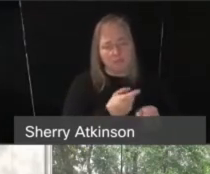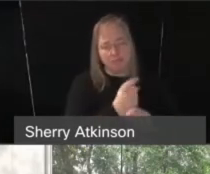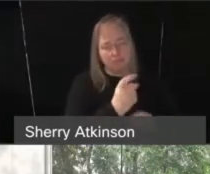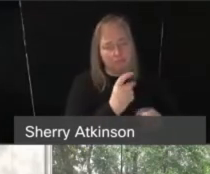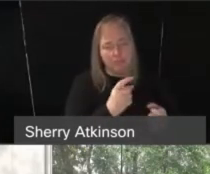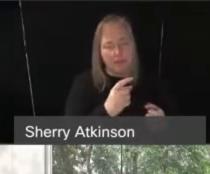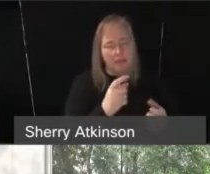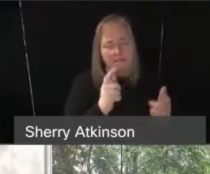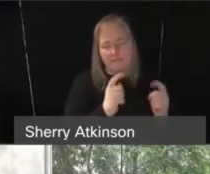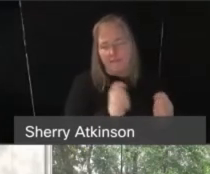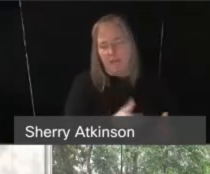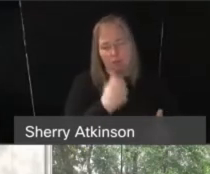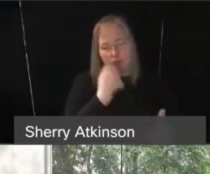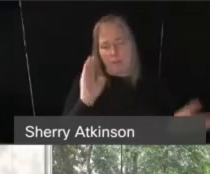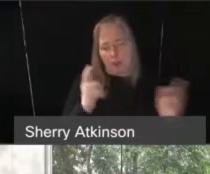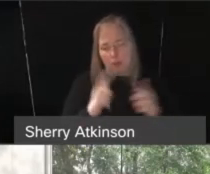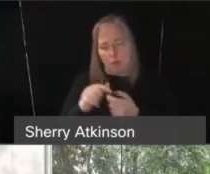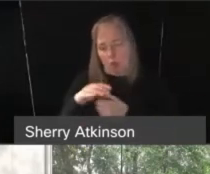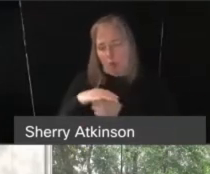local roadways.